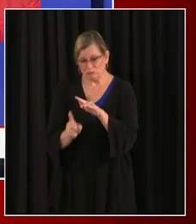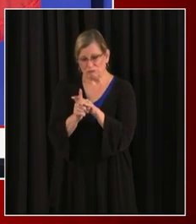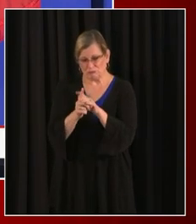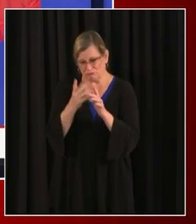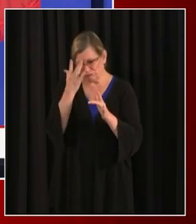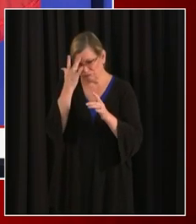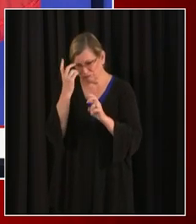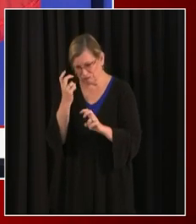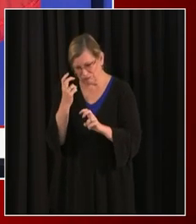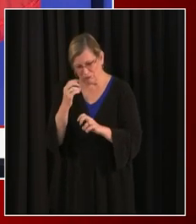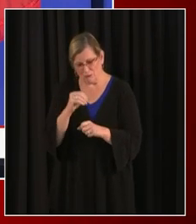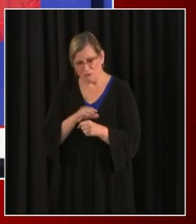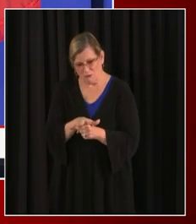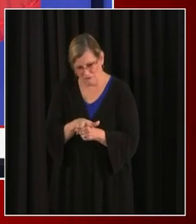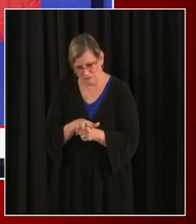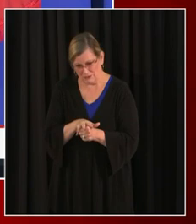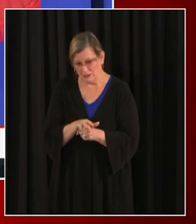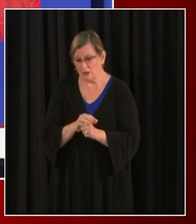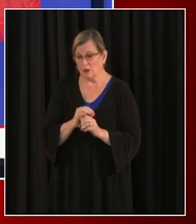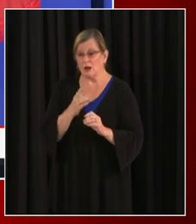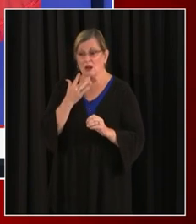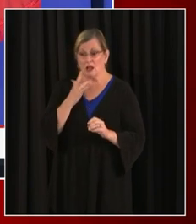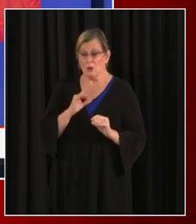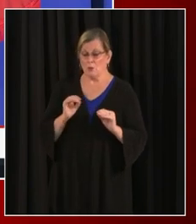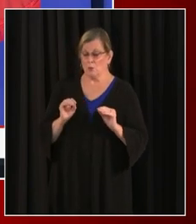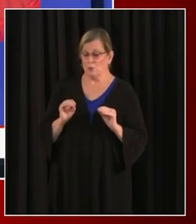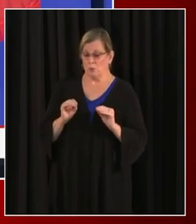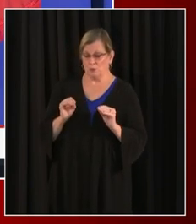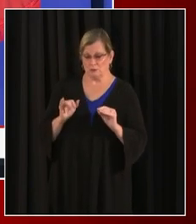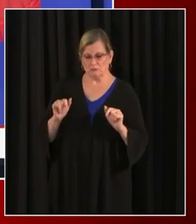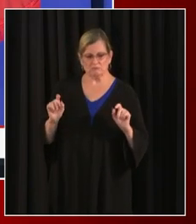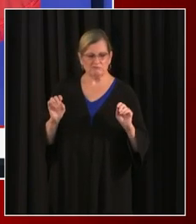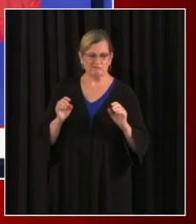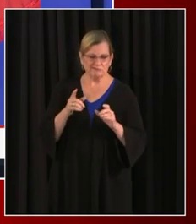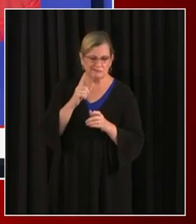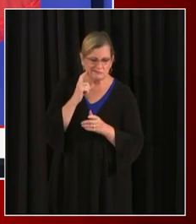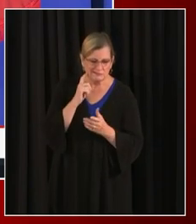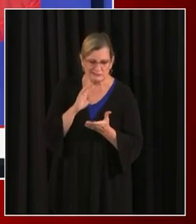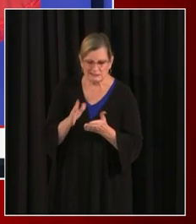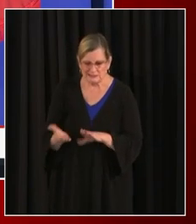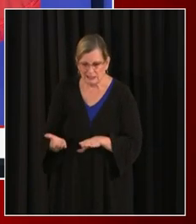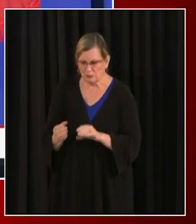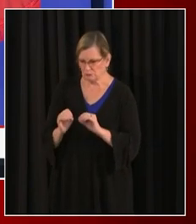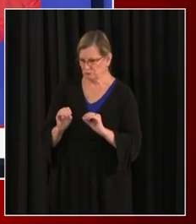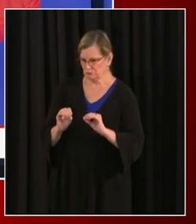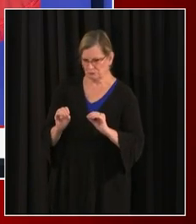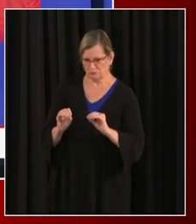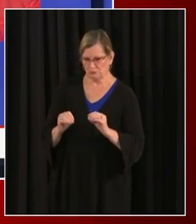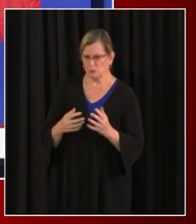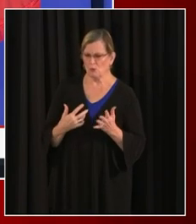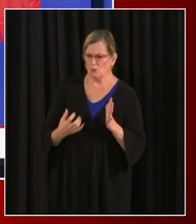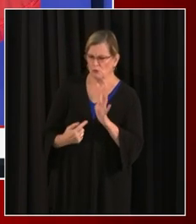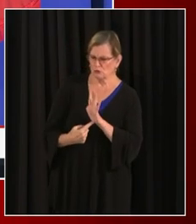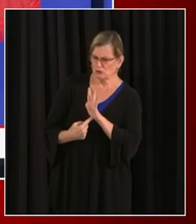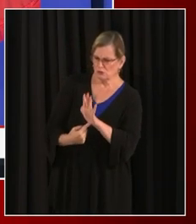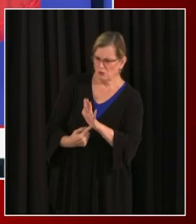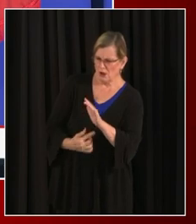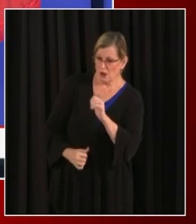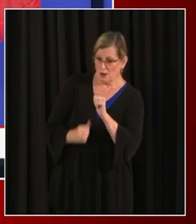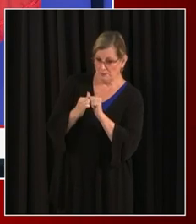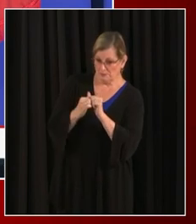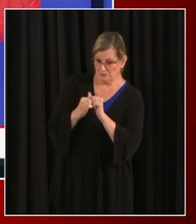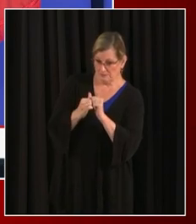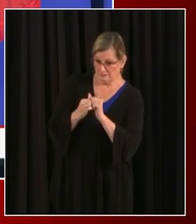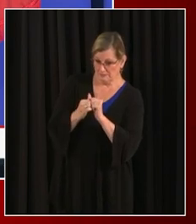and fortunately, no additional lives lost. We are showing our updated dashboard,